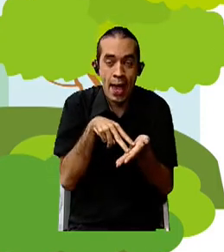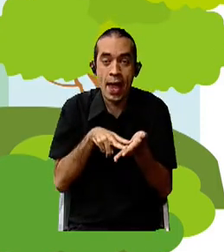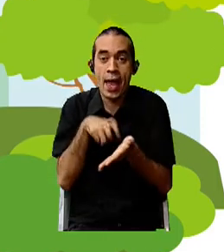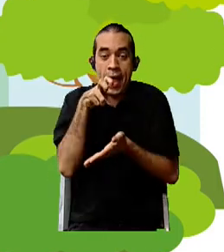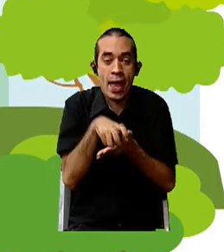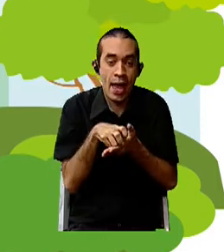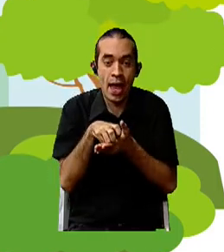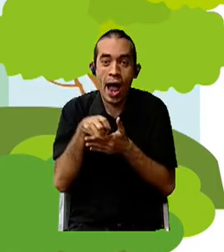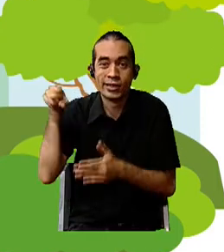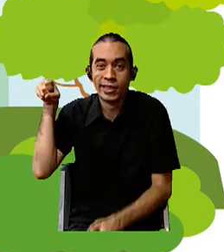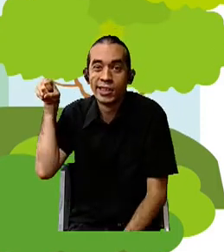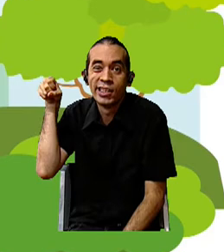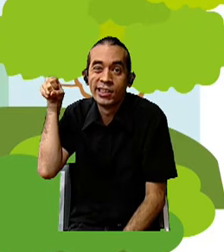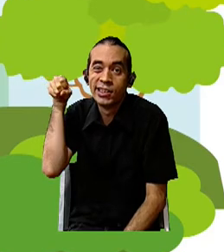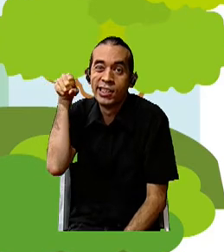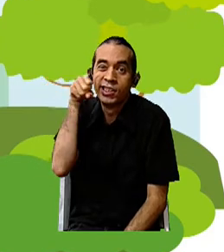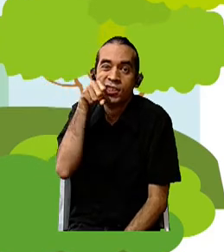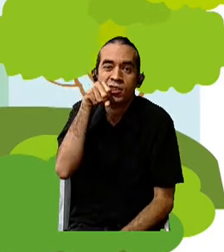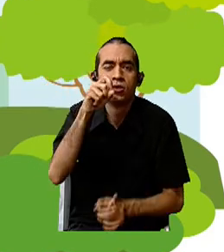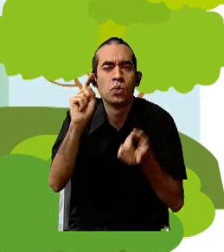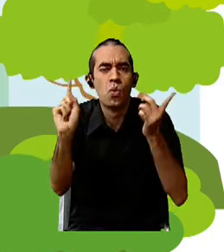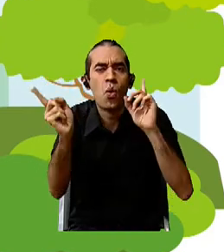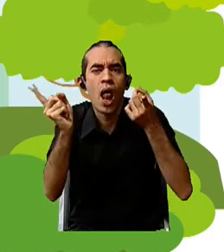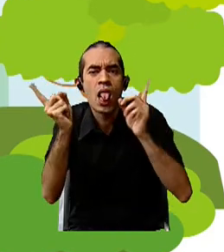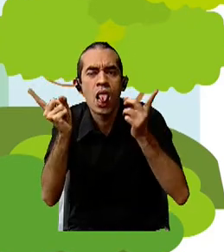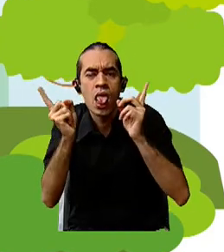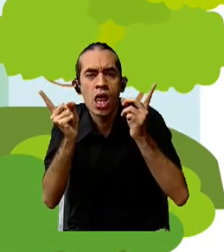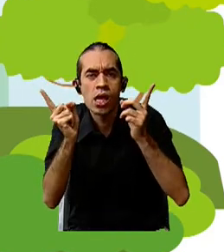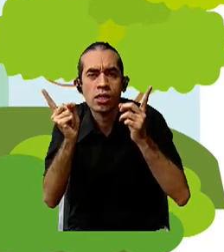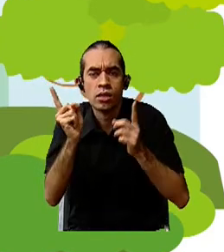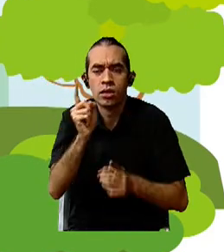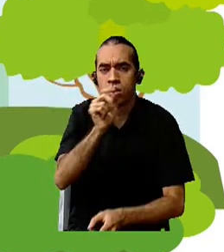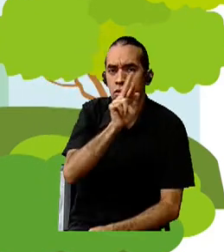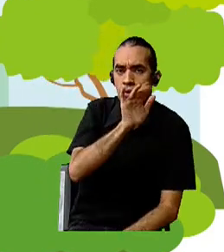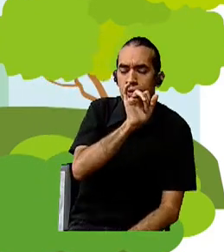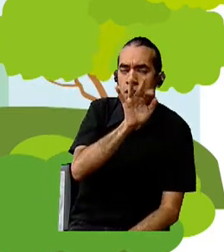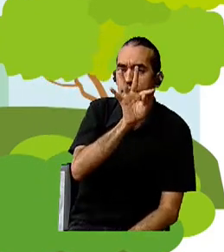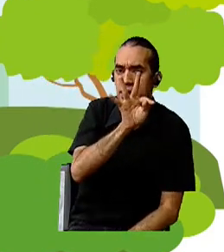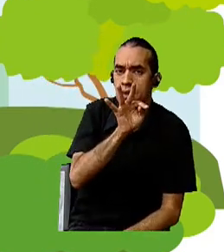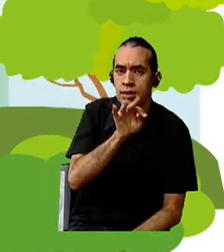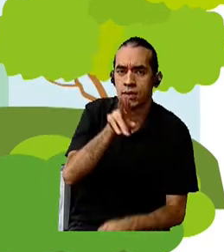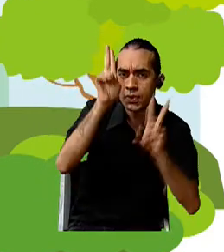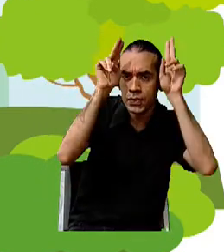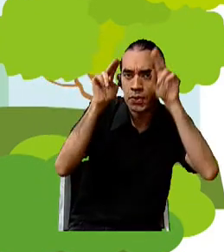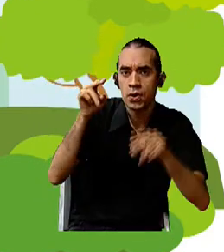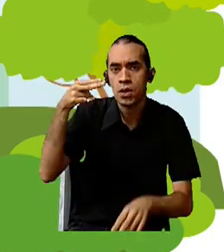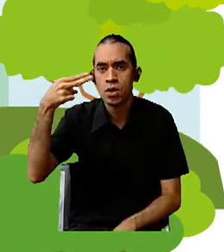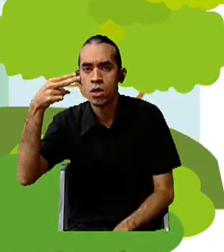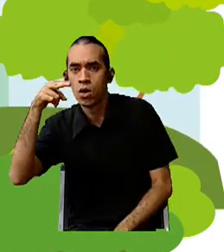eat carrots. What animal is that, Chuli? The rabbit or the horse?